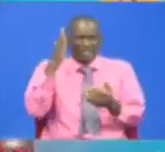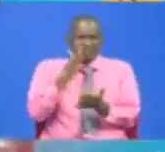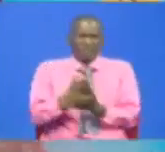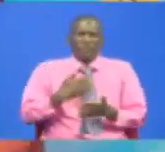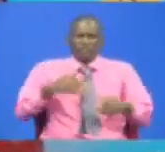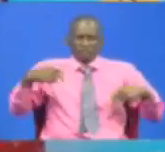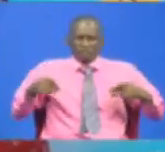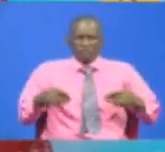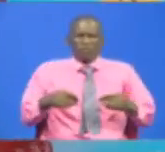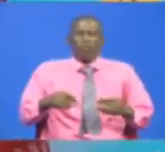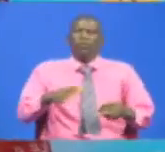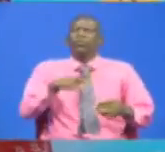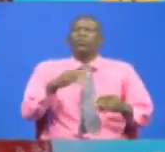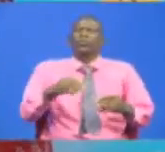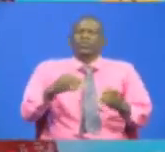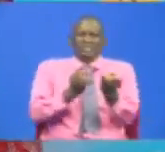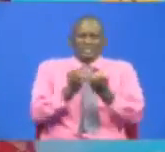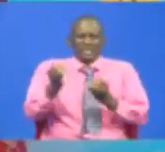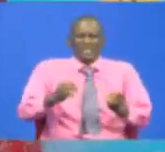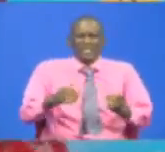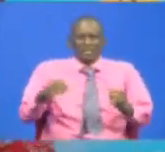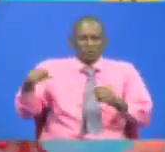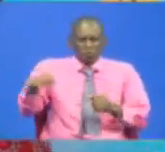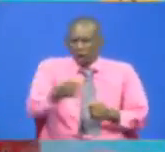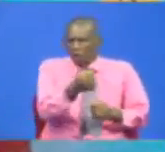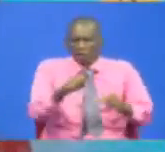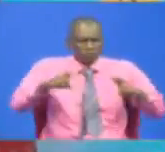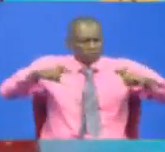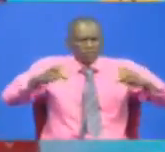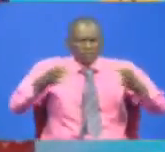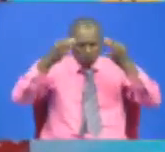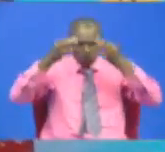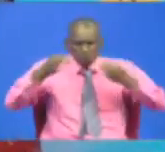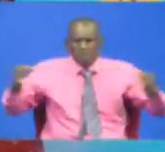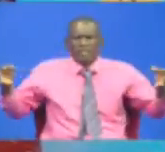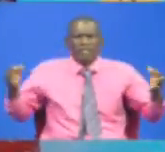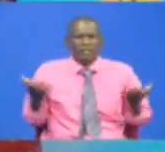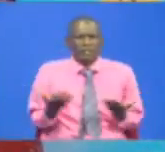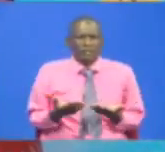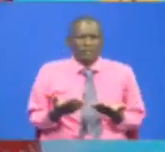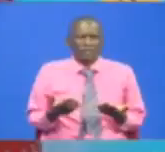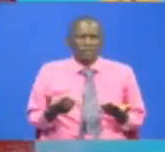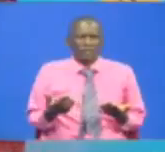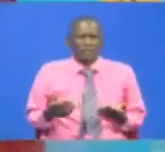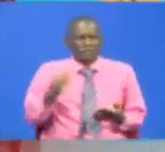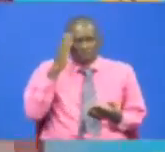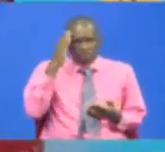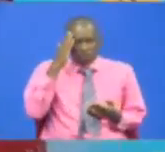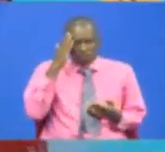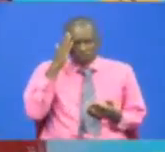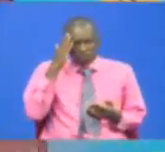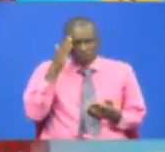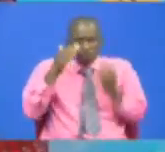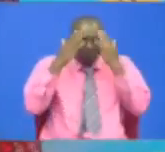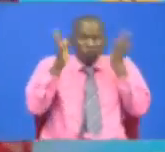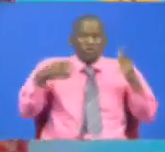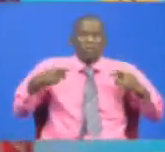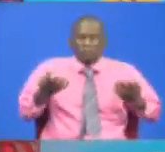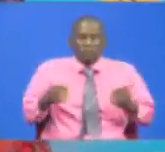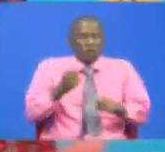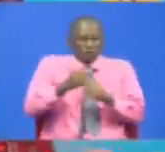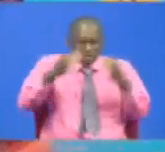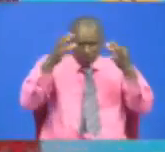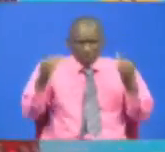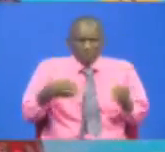go around on Saturdays just looking for a wedding to attend. You know, you don't have to know the people. But there is a